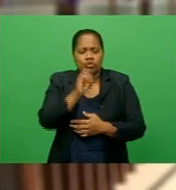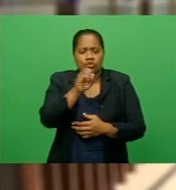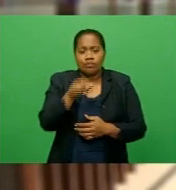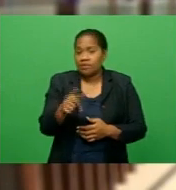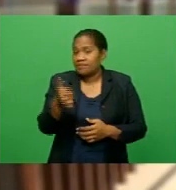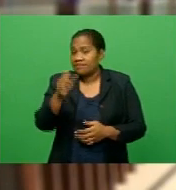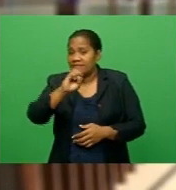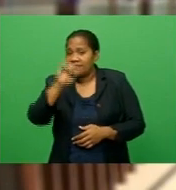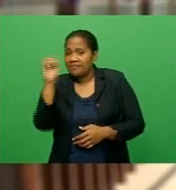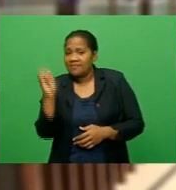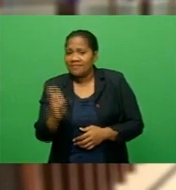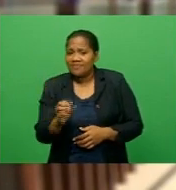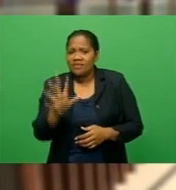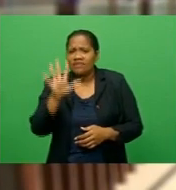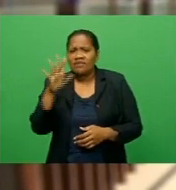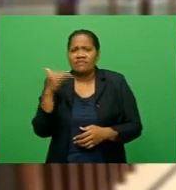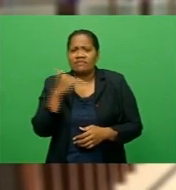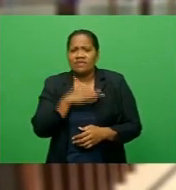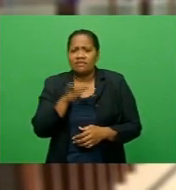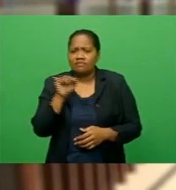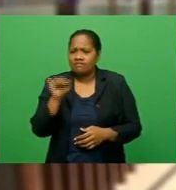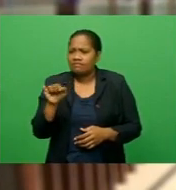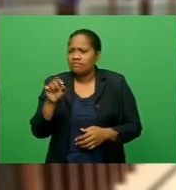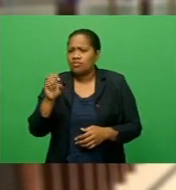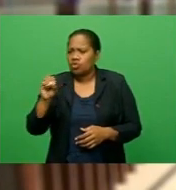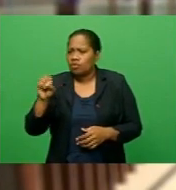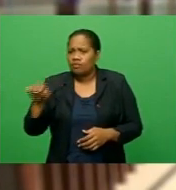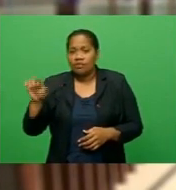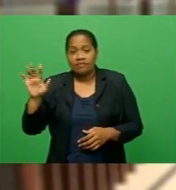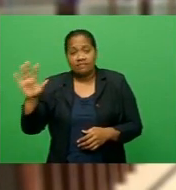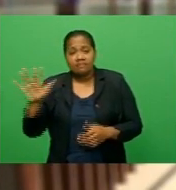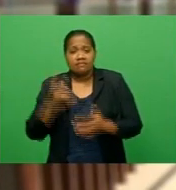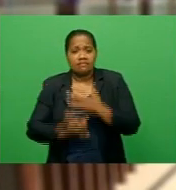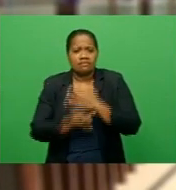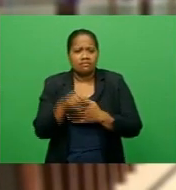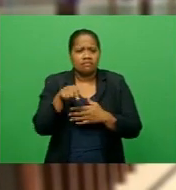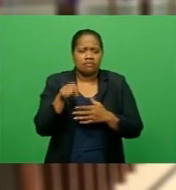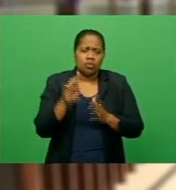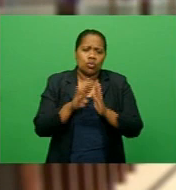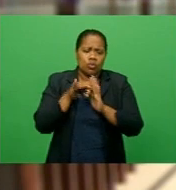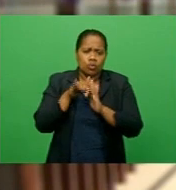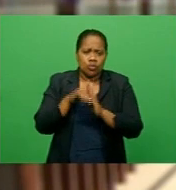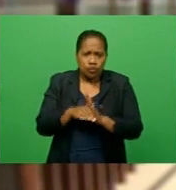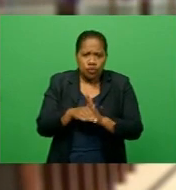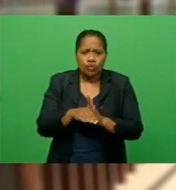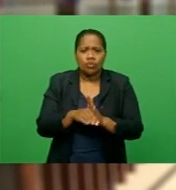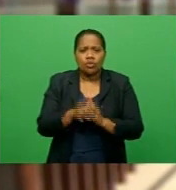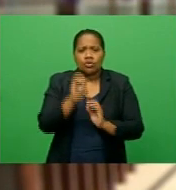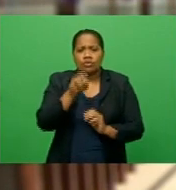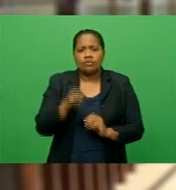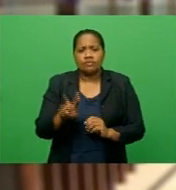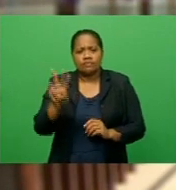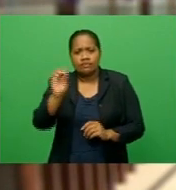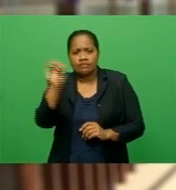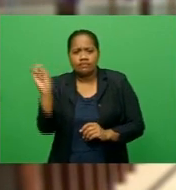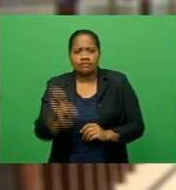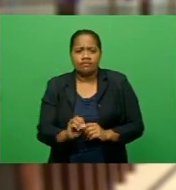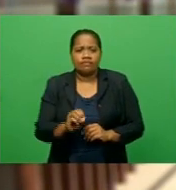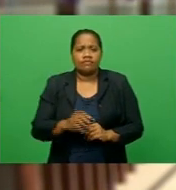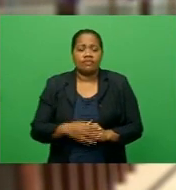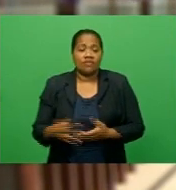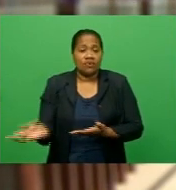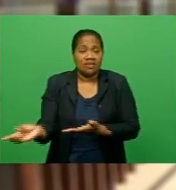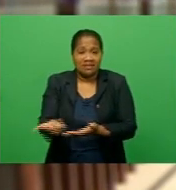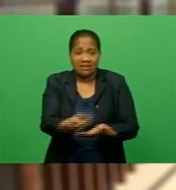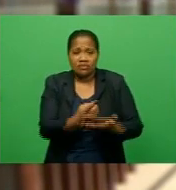0.6%, S&P 500 dipped 0.5%, while the Nasdaq Composite fell 0.2%. On the data front, U.S.